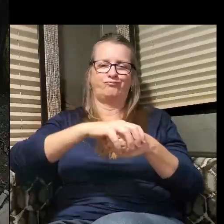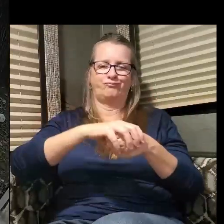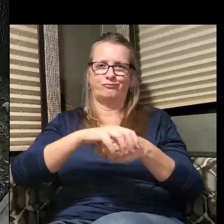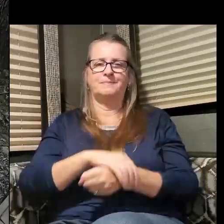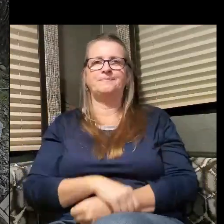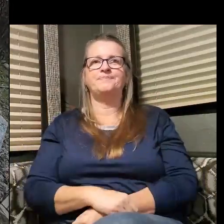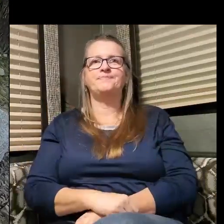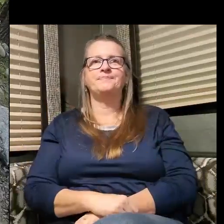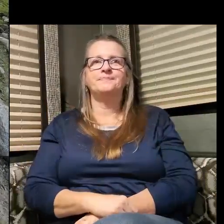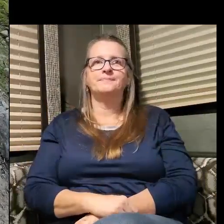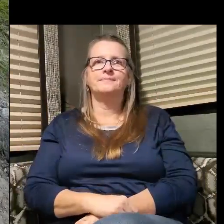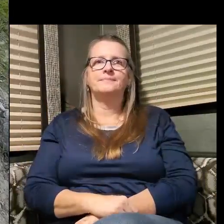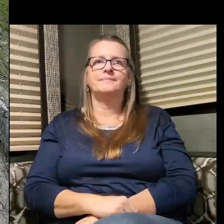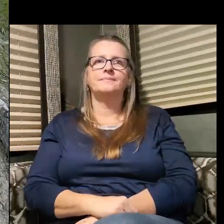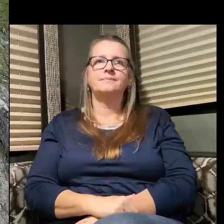up.